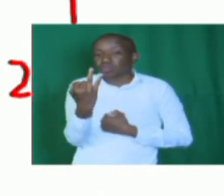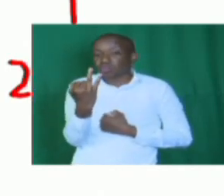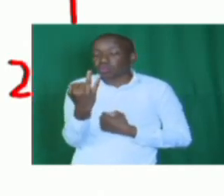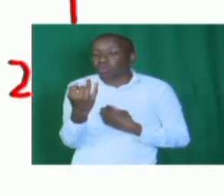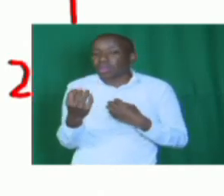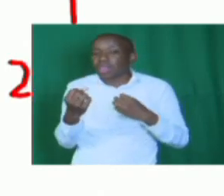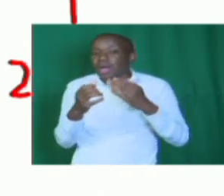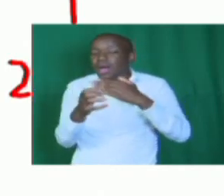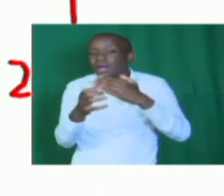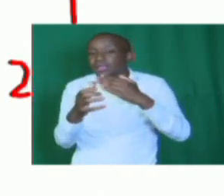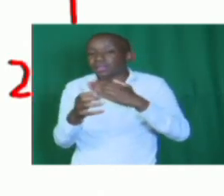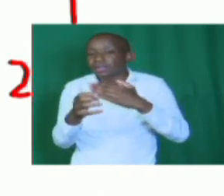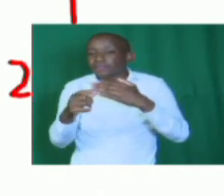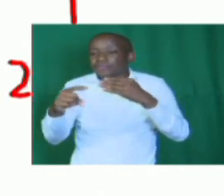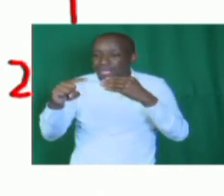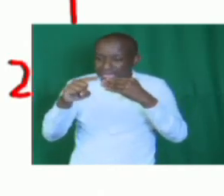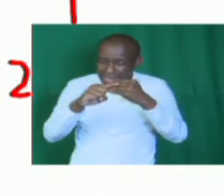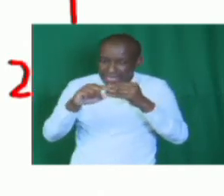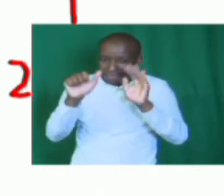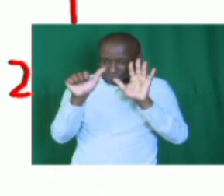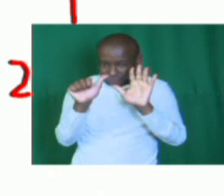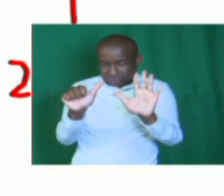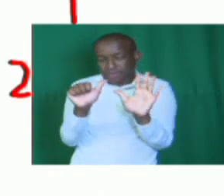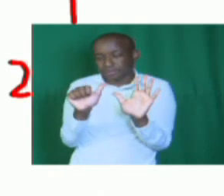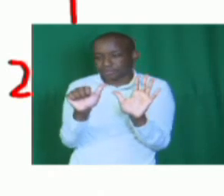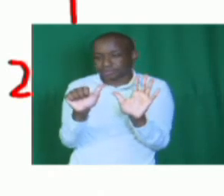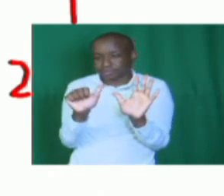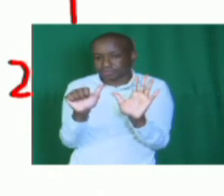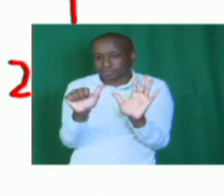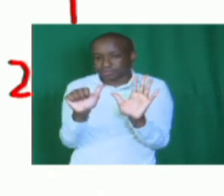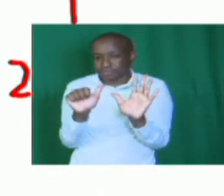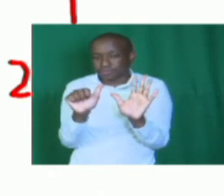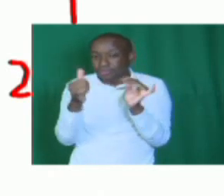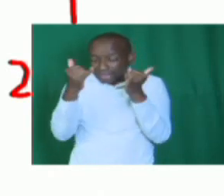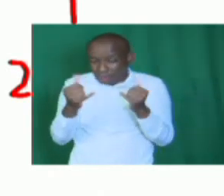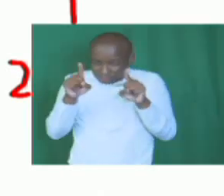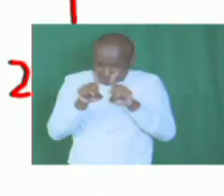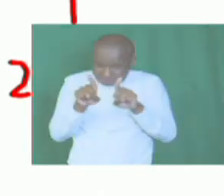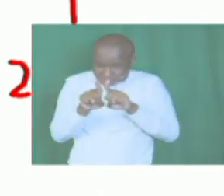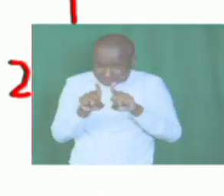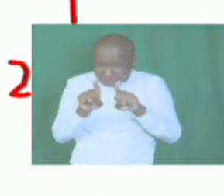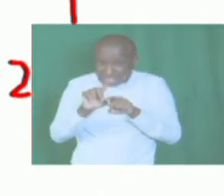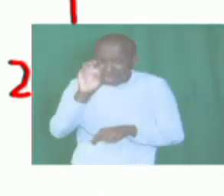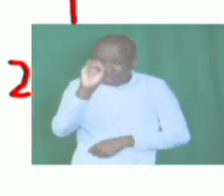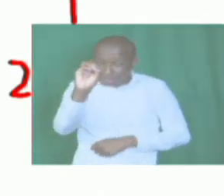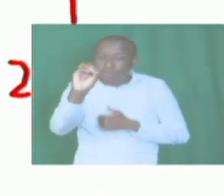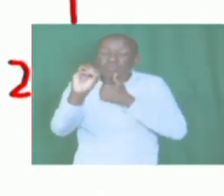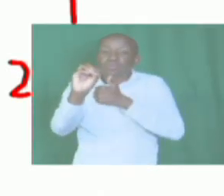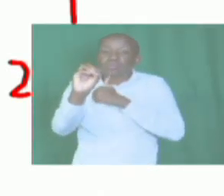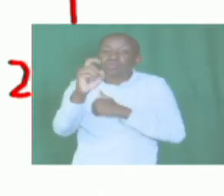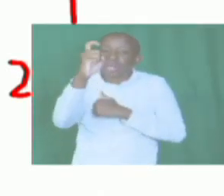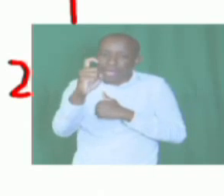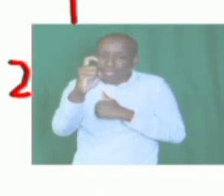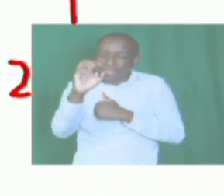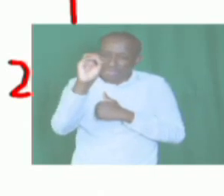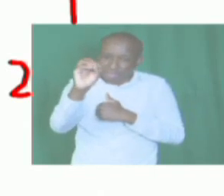-4, we will get -6. Then we do the same with our 0. We substitute